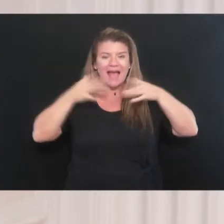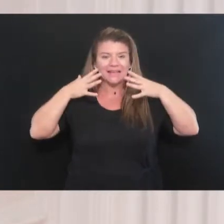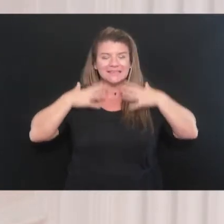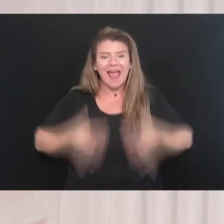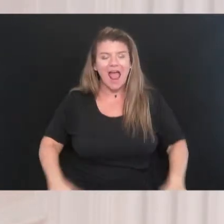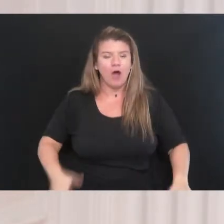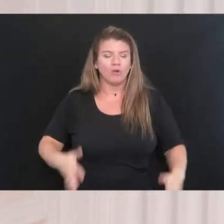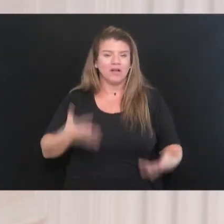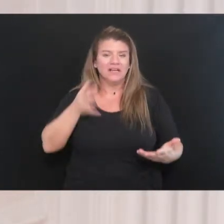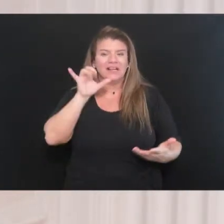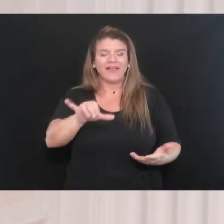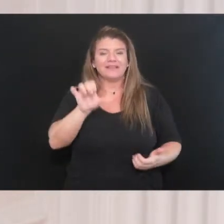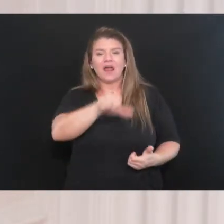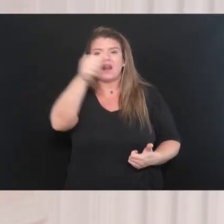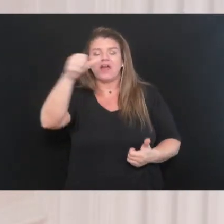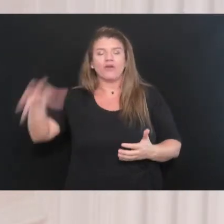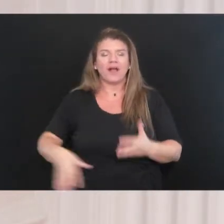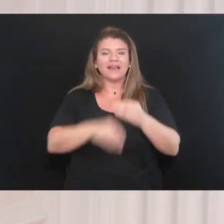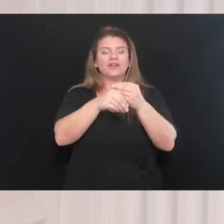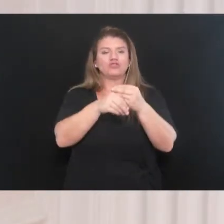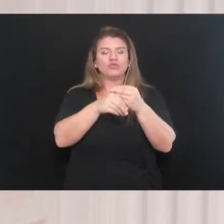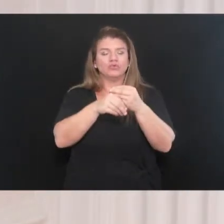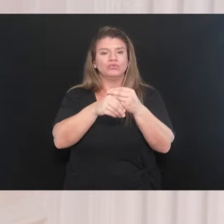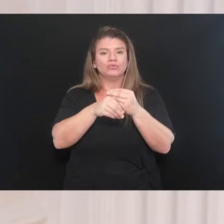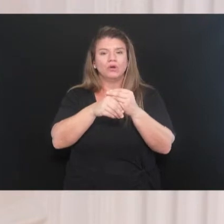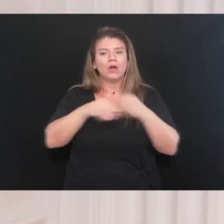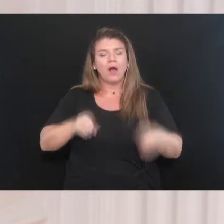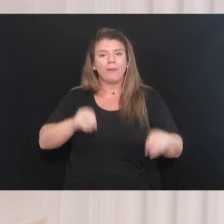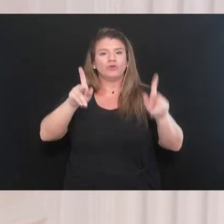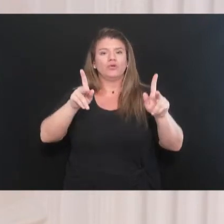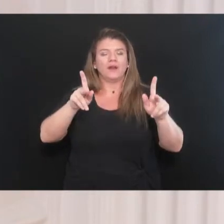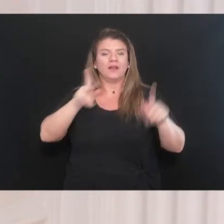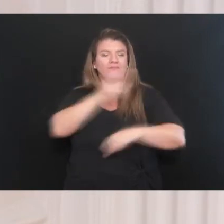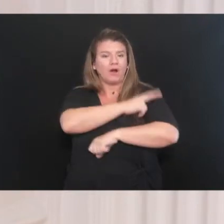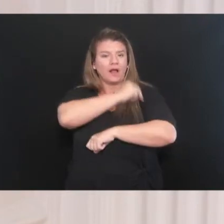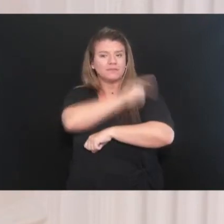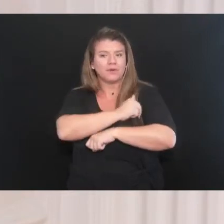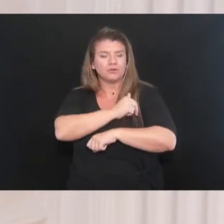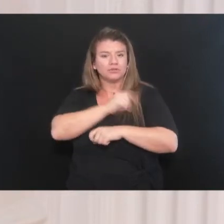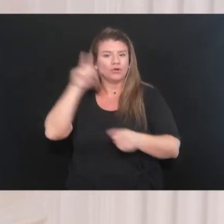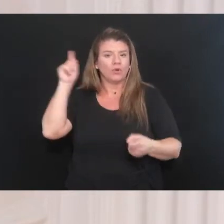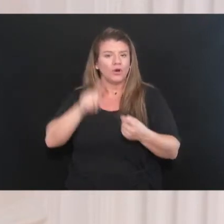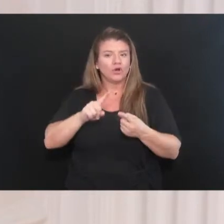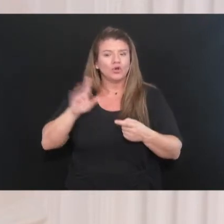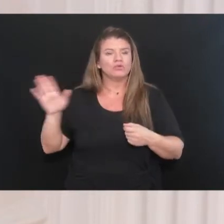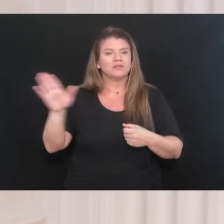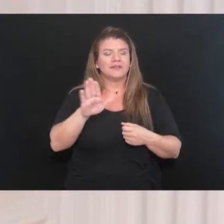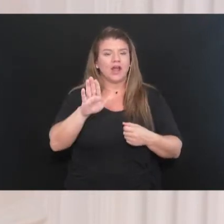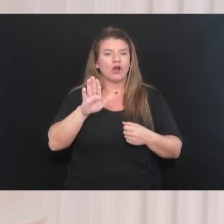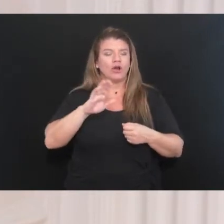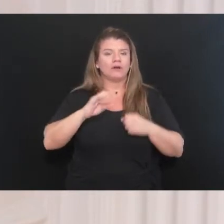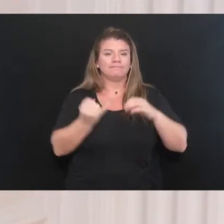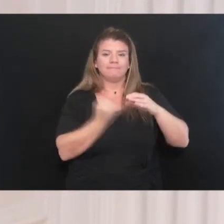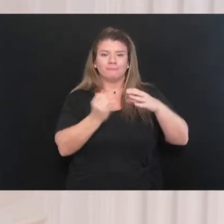that would be another additional opportunity for hospitals to reduce their quarantine